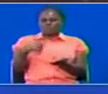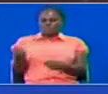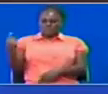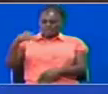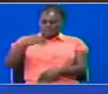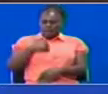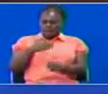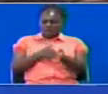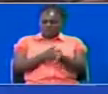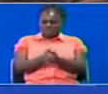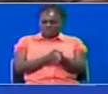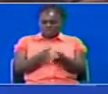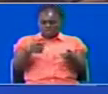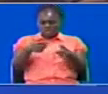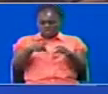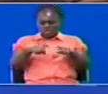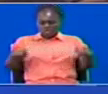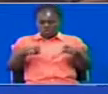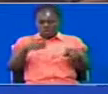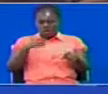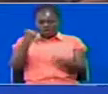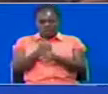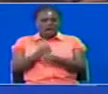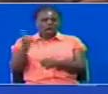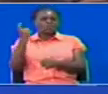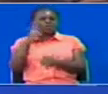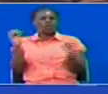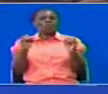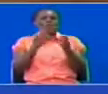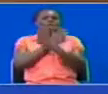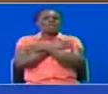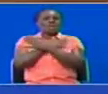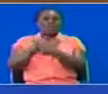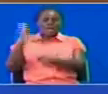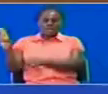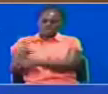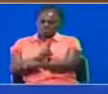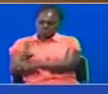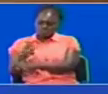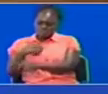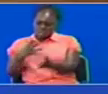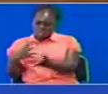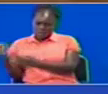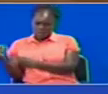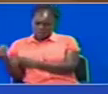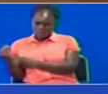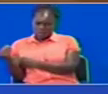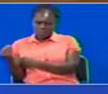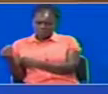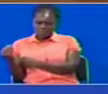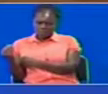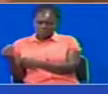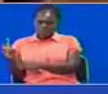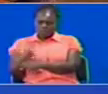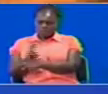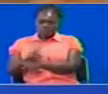na interest na chuma, sikuwa na workshop. Nilikuwa natumia workshop ingine ya jamaa fulani huko juu. So at least ndivyo niweze kupata machines nilikuwa